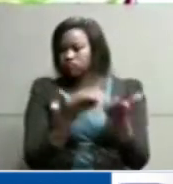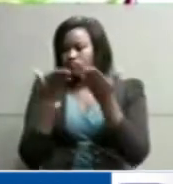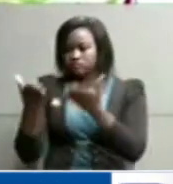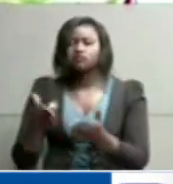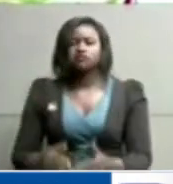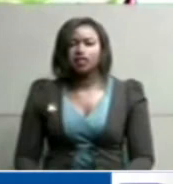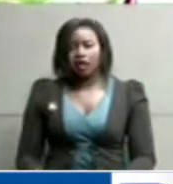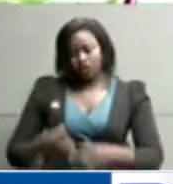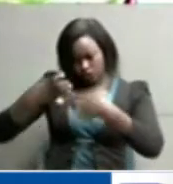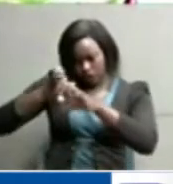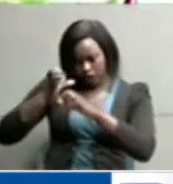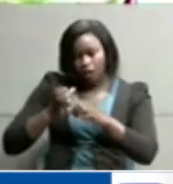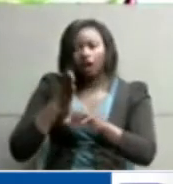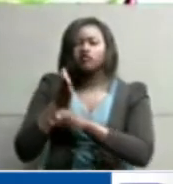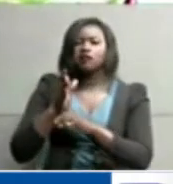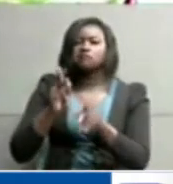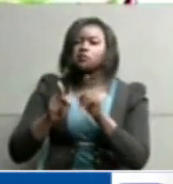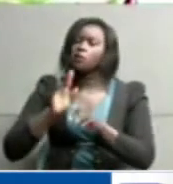go back.